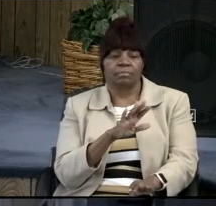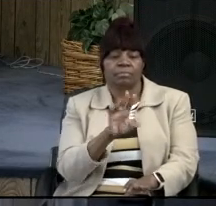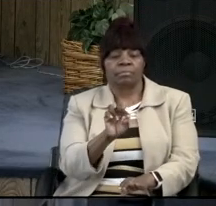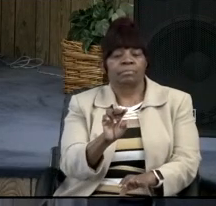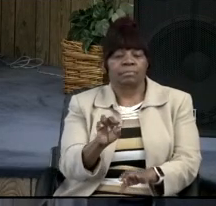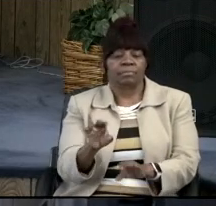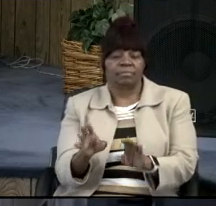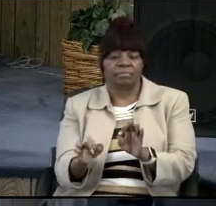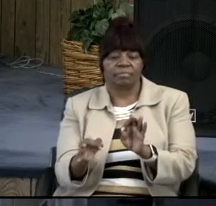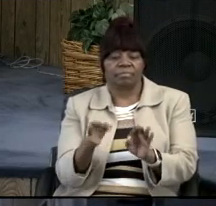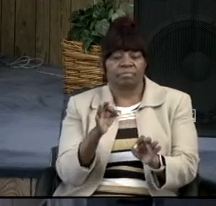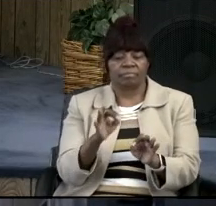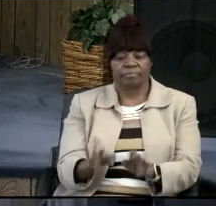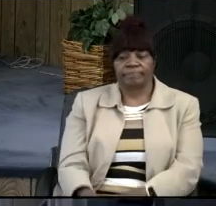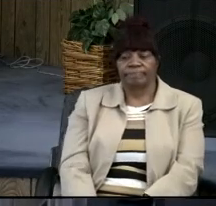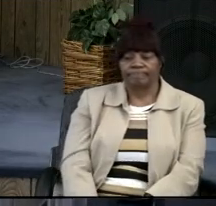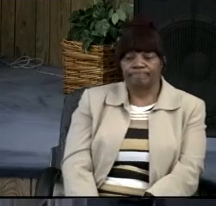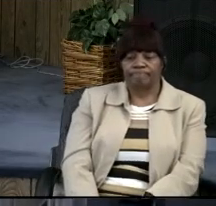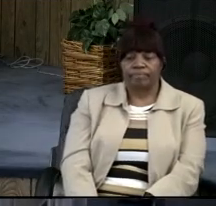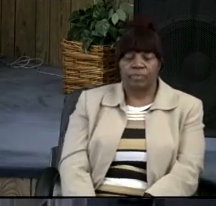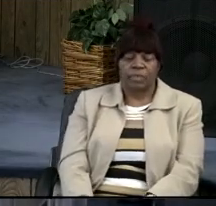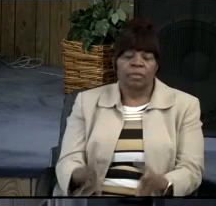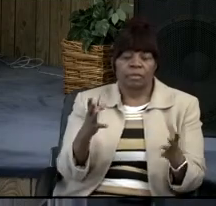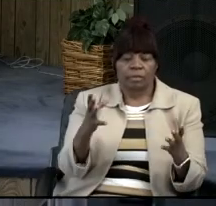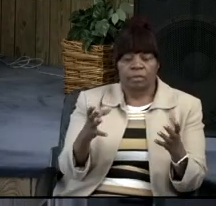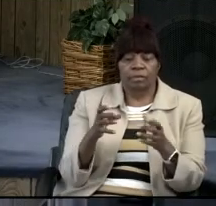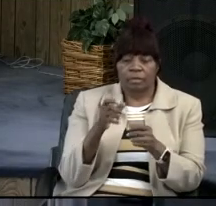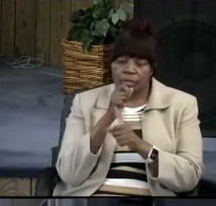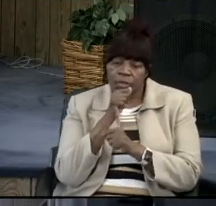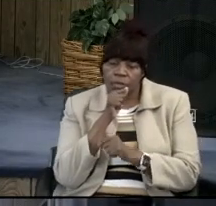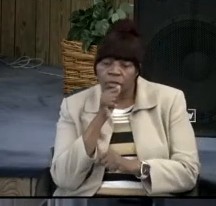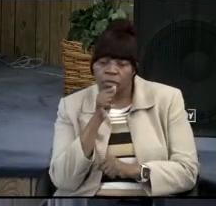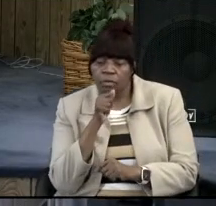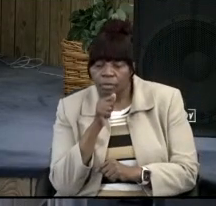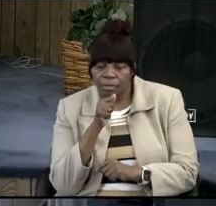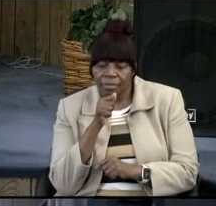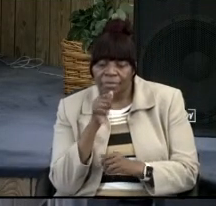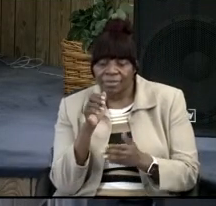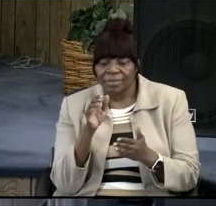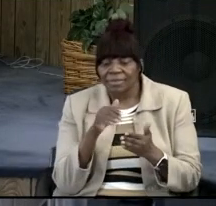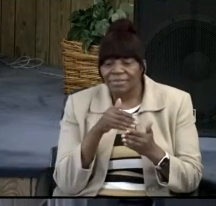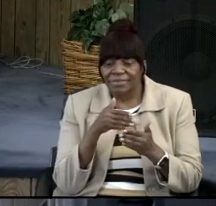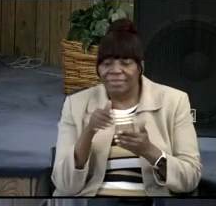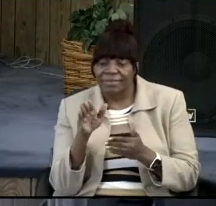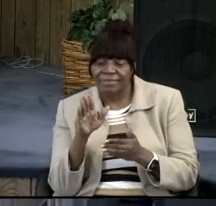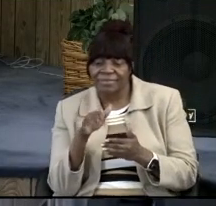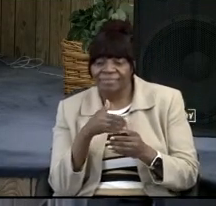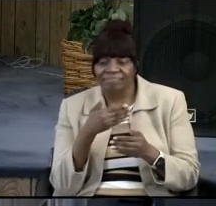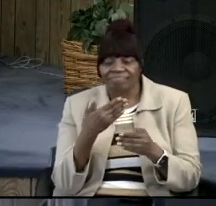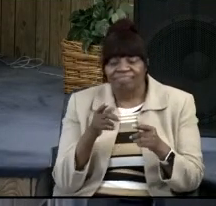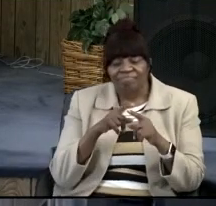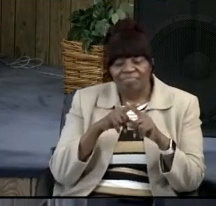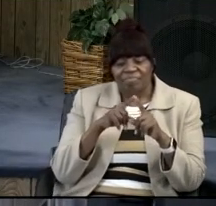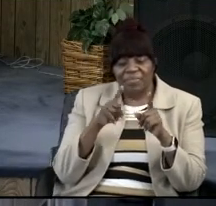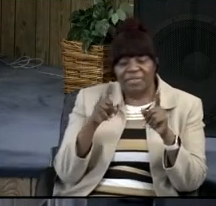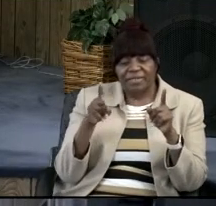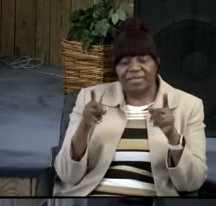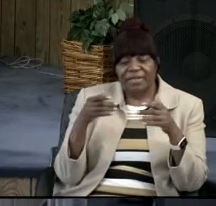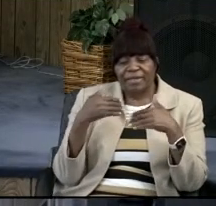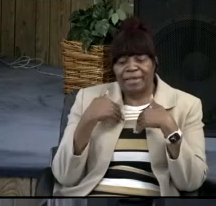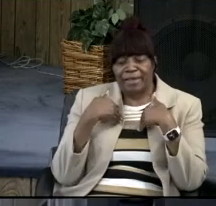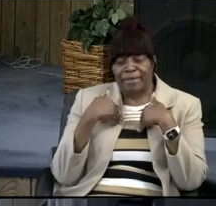So, well, if somebody grabs that mic and wants to lead out, they may sing like an angel. But if they're full of